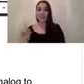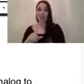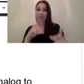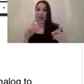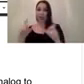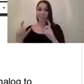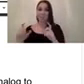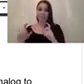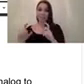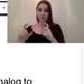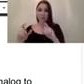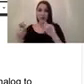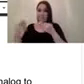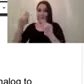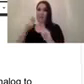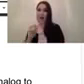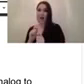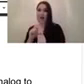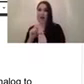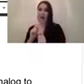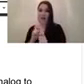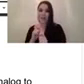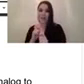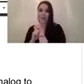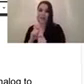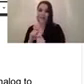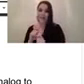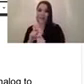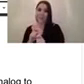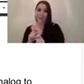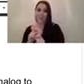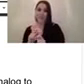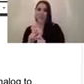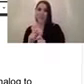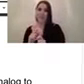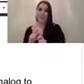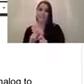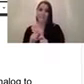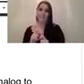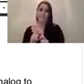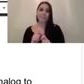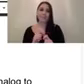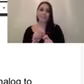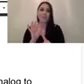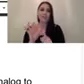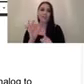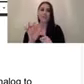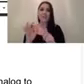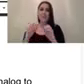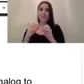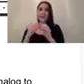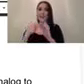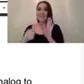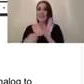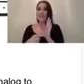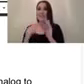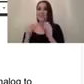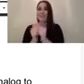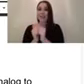can actually fine tune or set certain bit values in